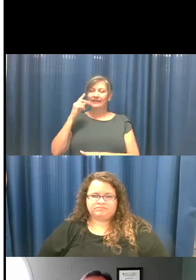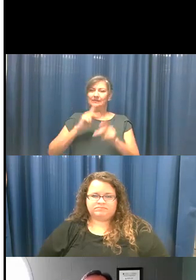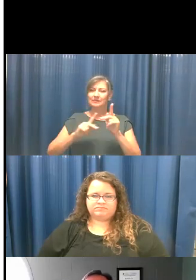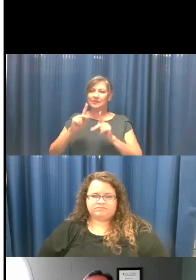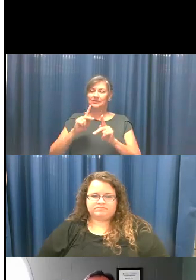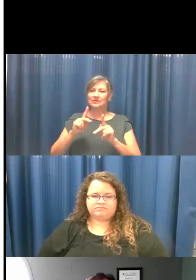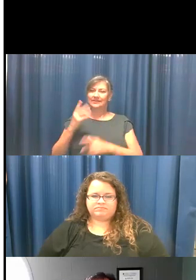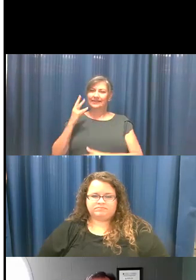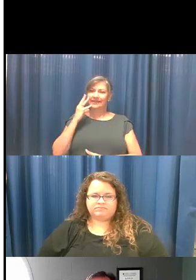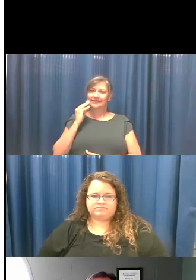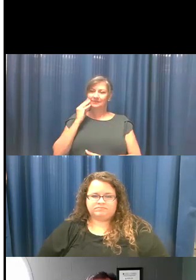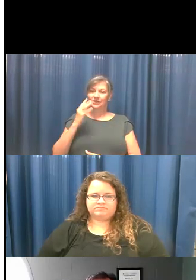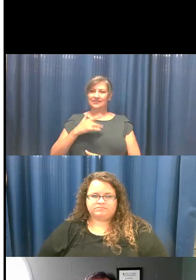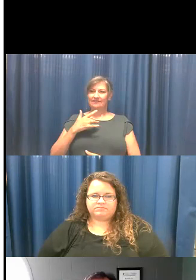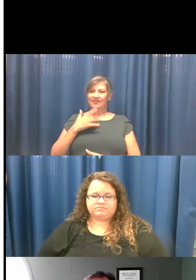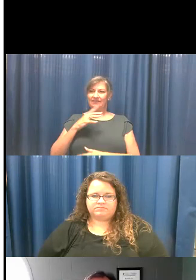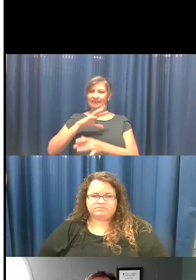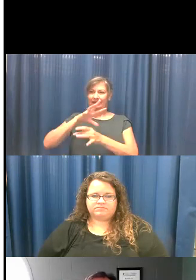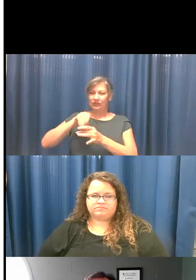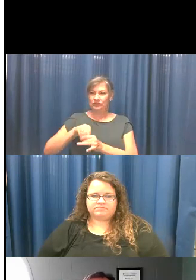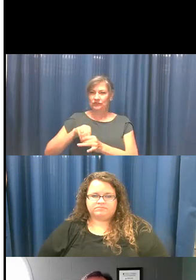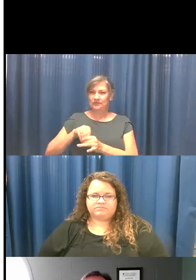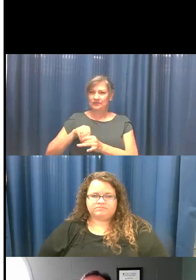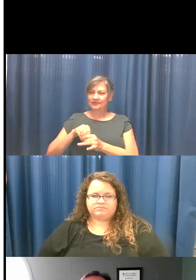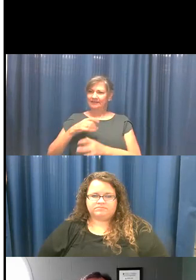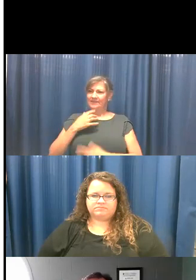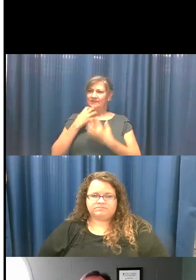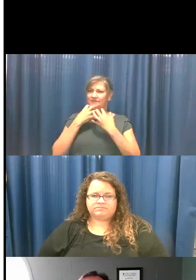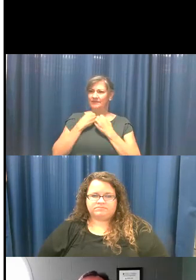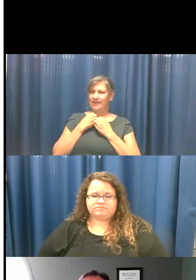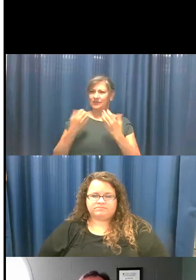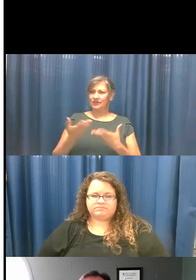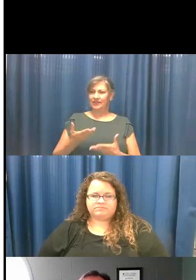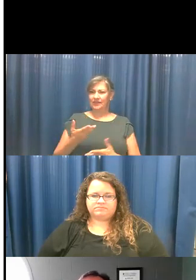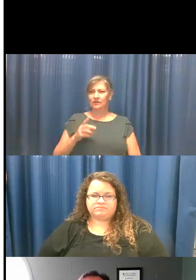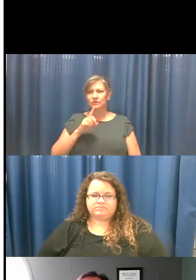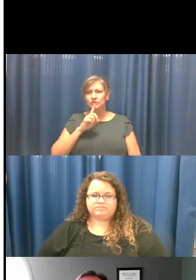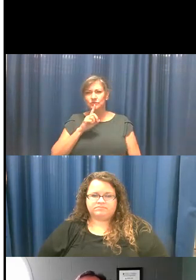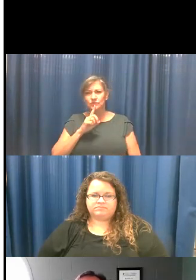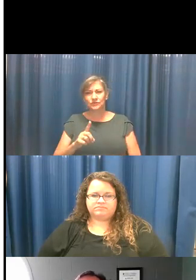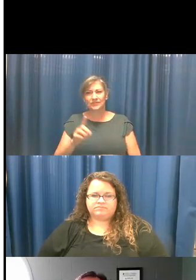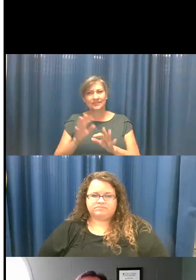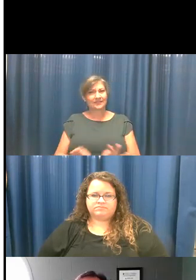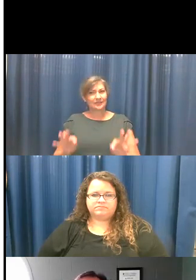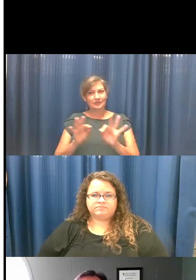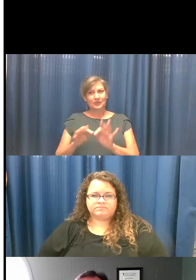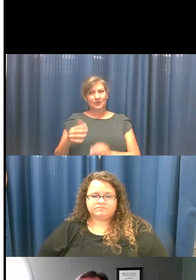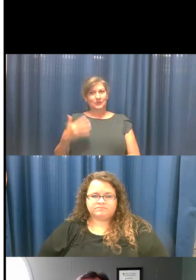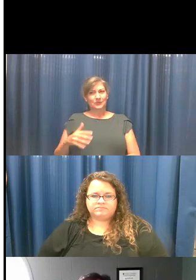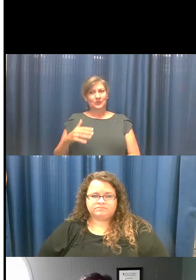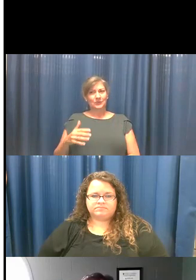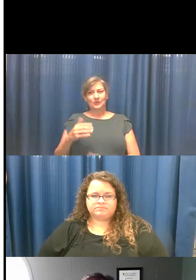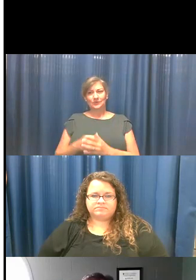of feeling included and valued on campus is so critically important to their success